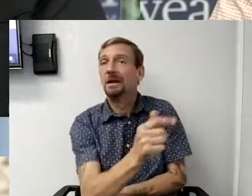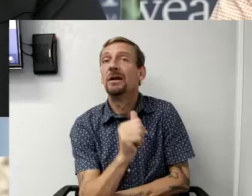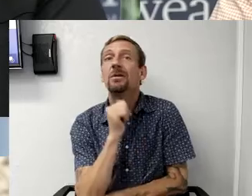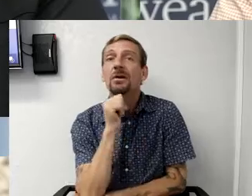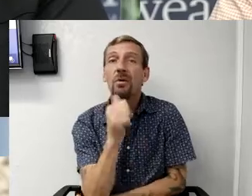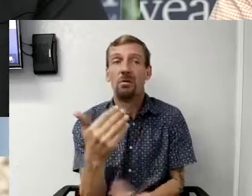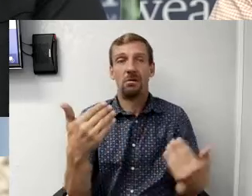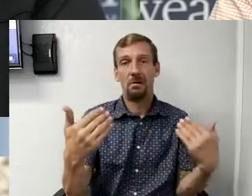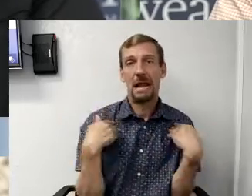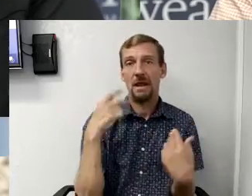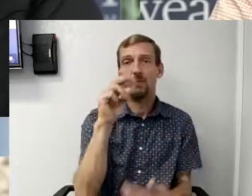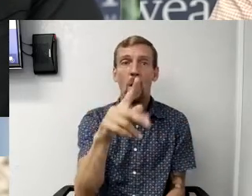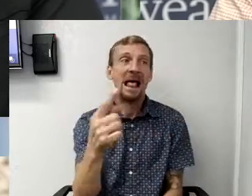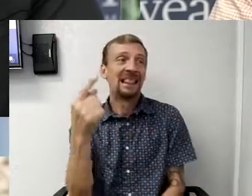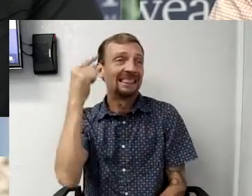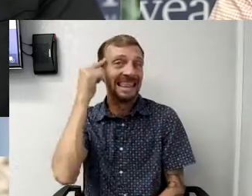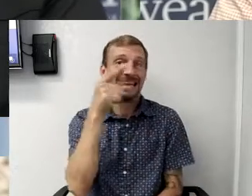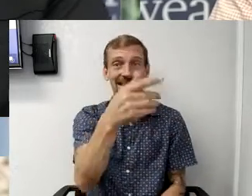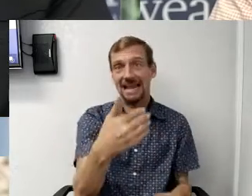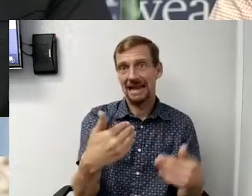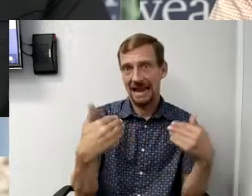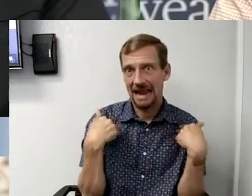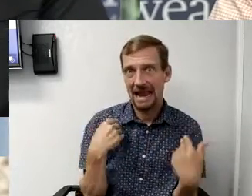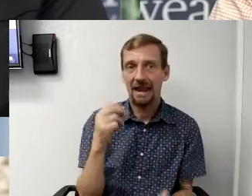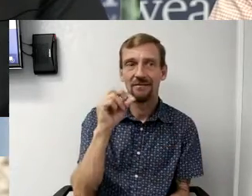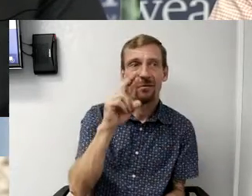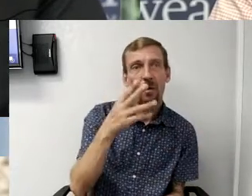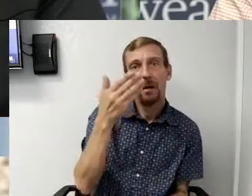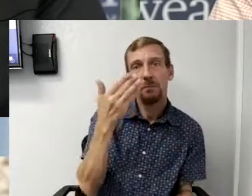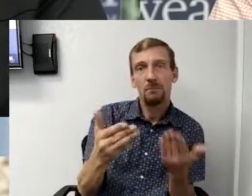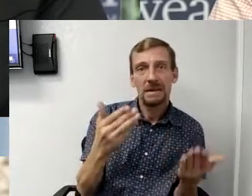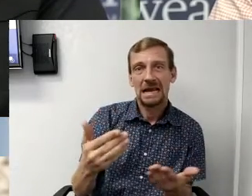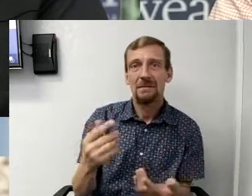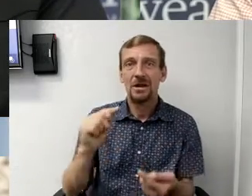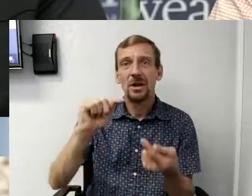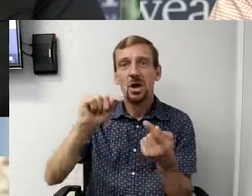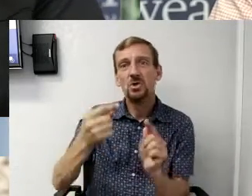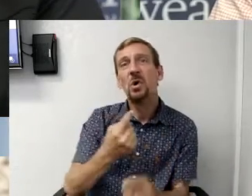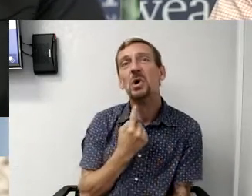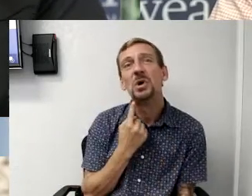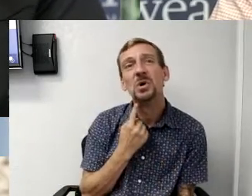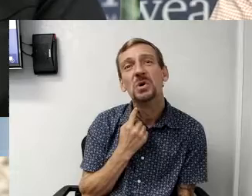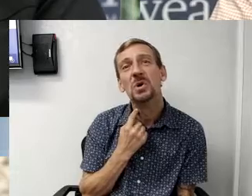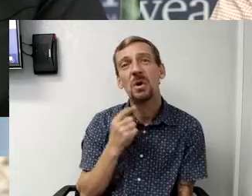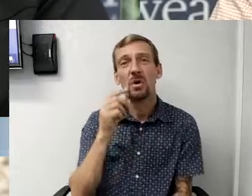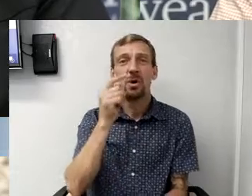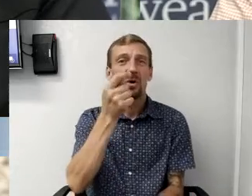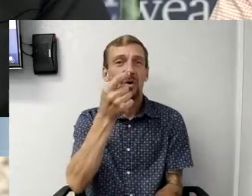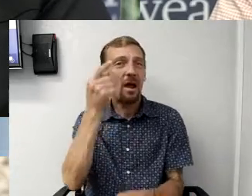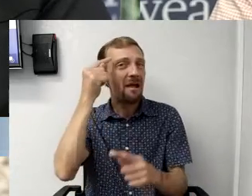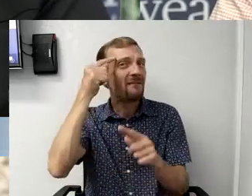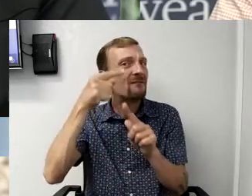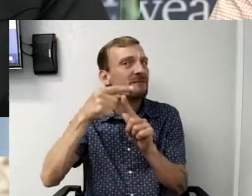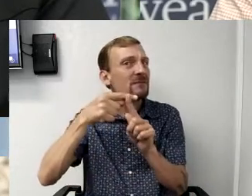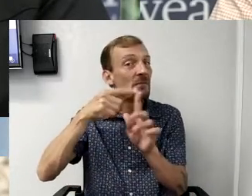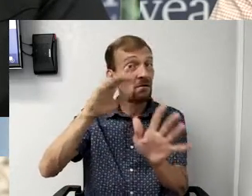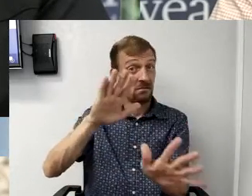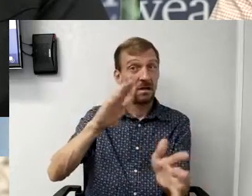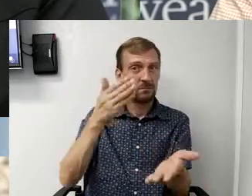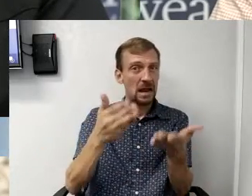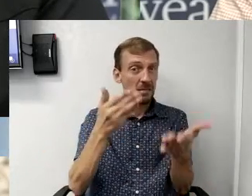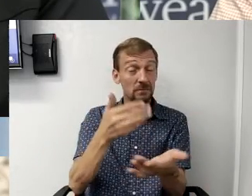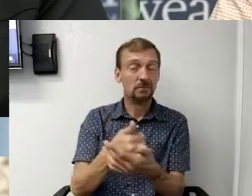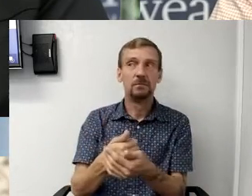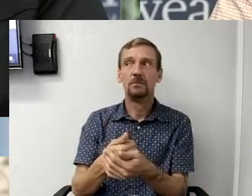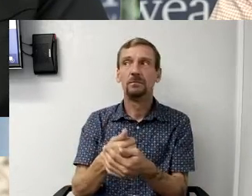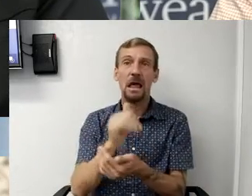exposed, or testing those people that don't know if they were exposed but they have a sore throat and maybe have had a fever. And those are the ones, that's